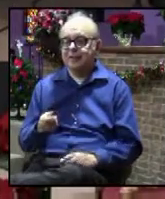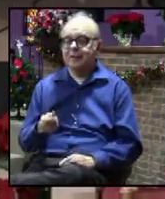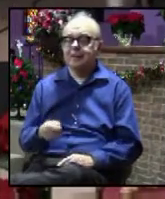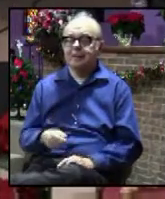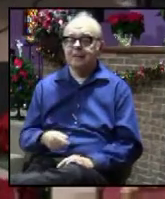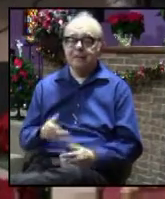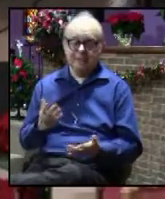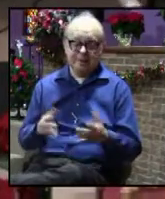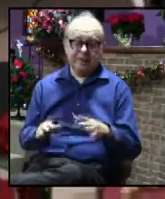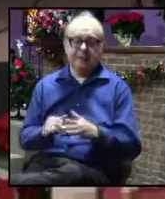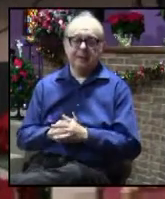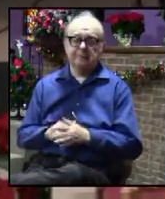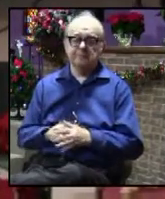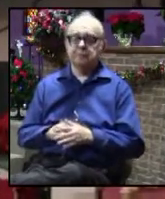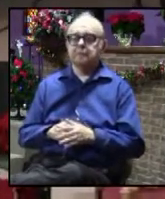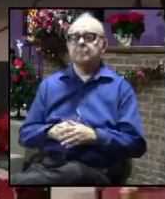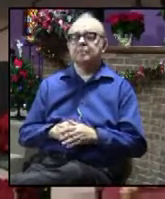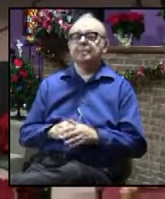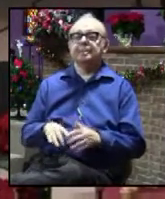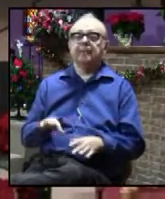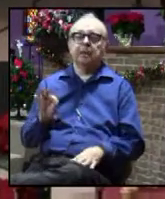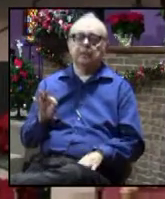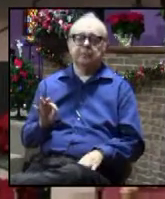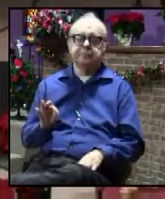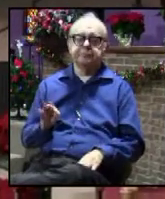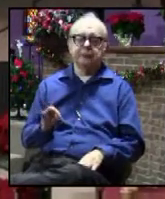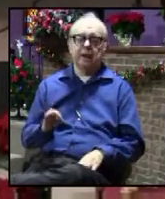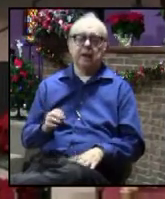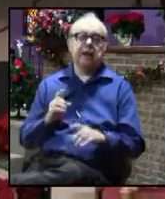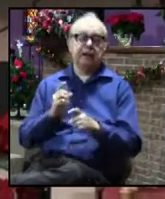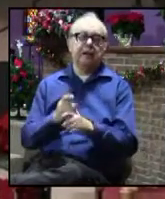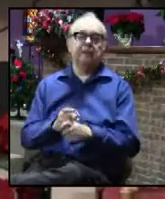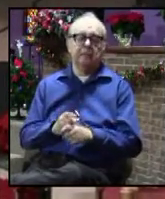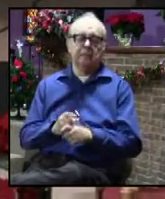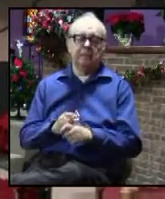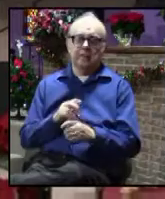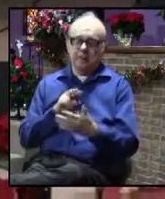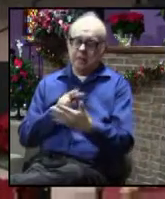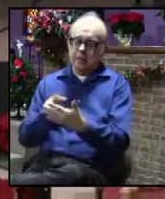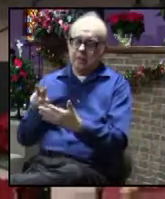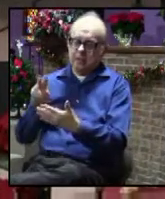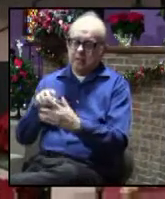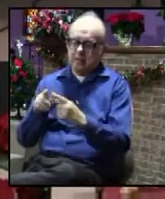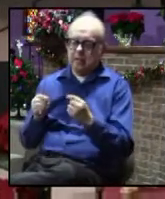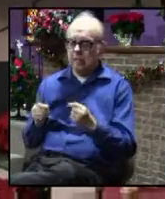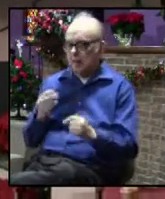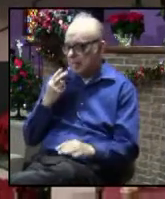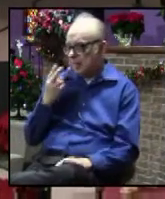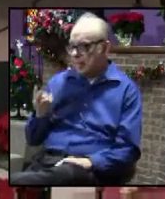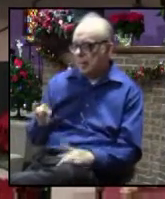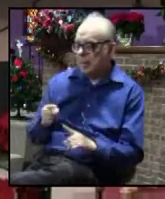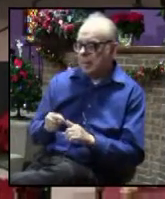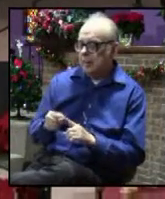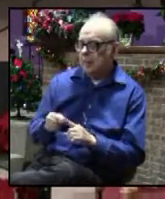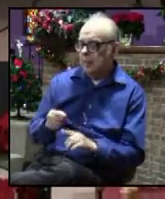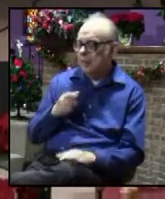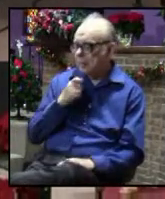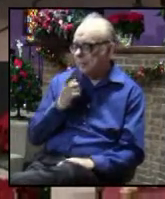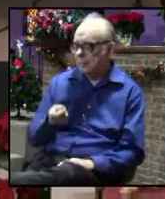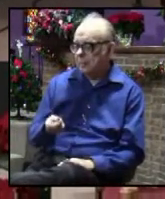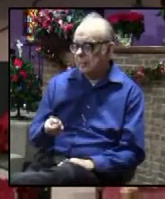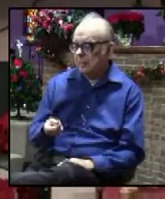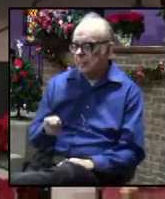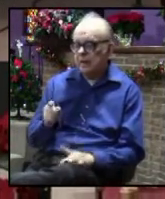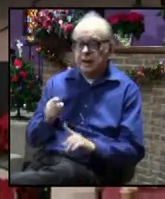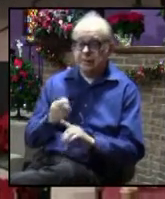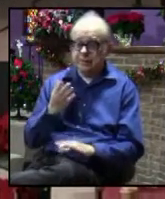And they did. They would pick out a present. You would look at the card and you would see who it's to and who it's from. If it is